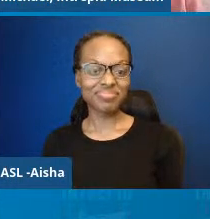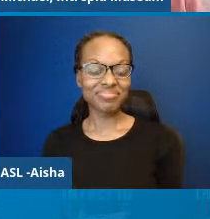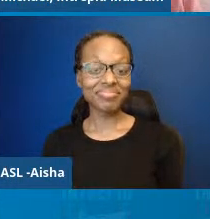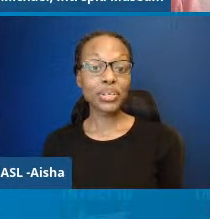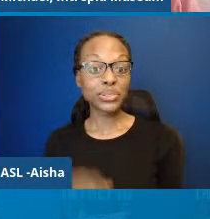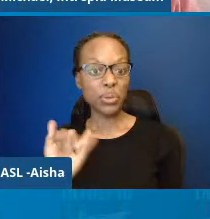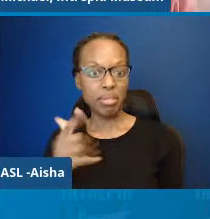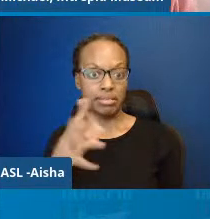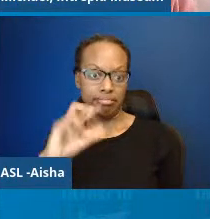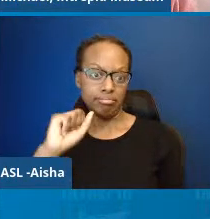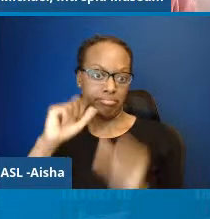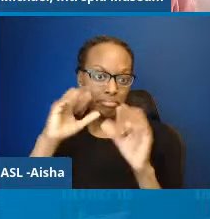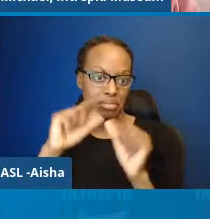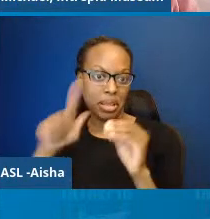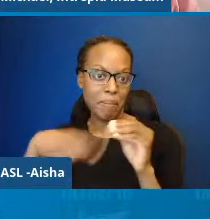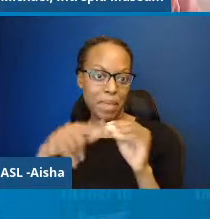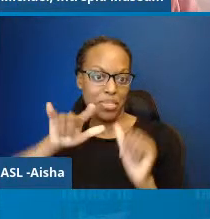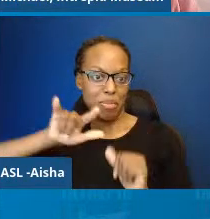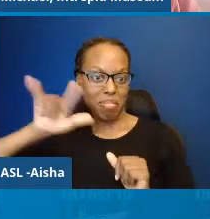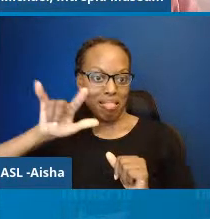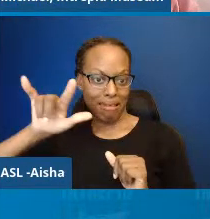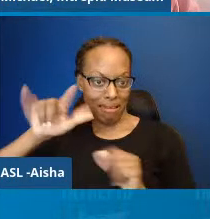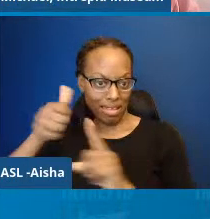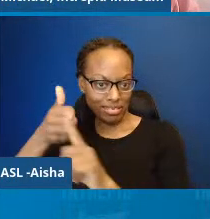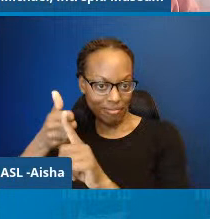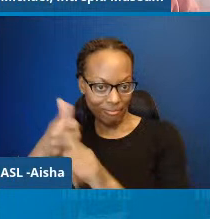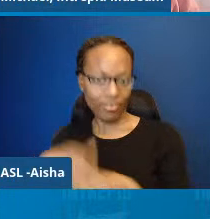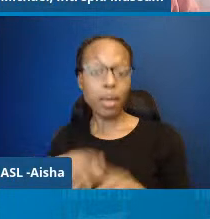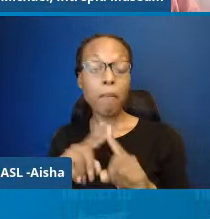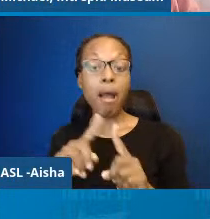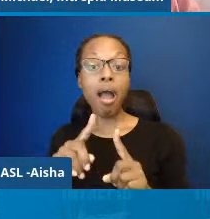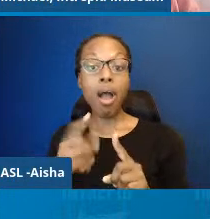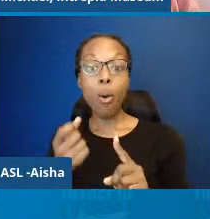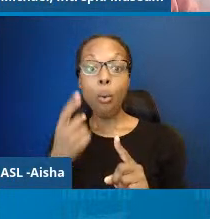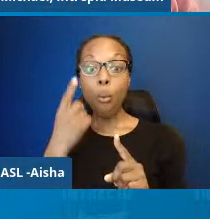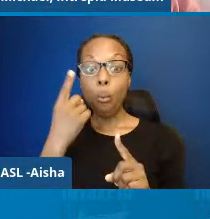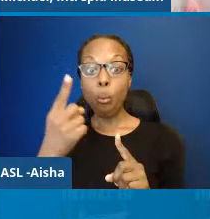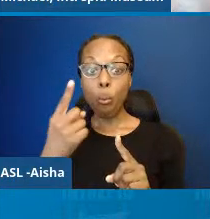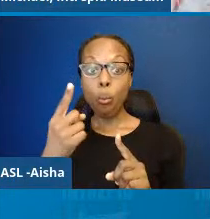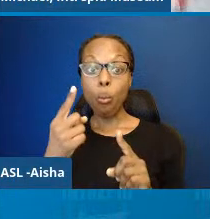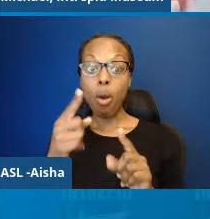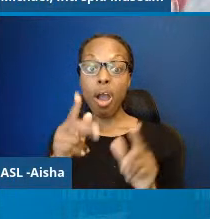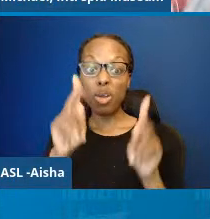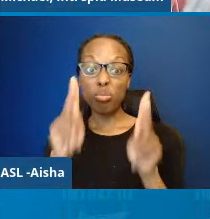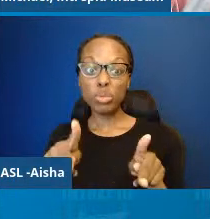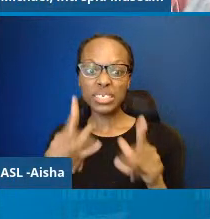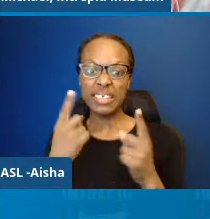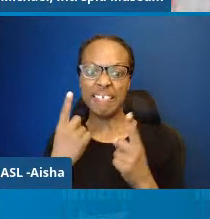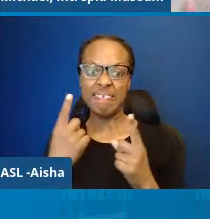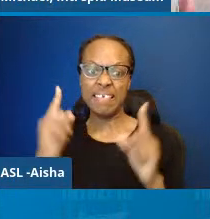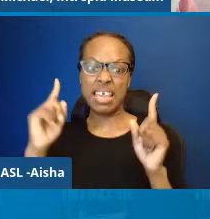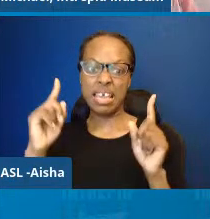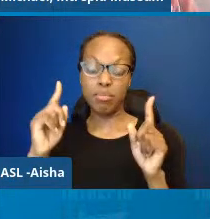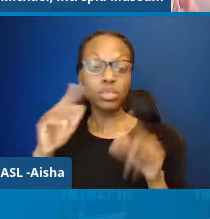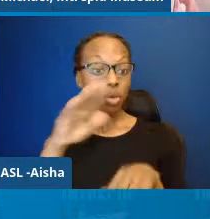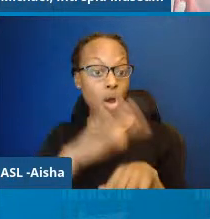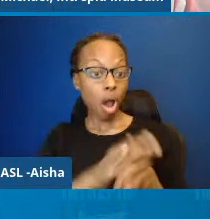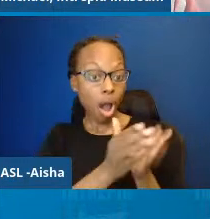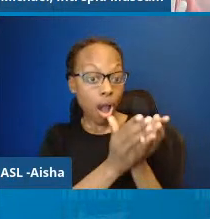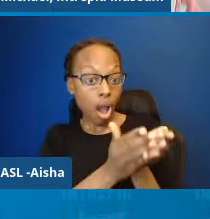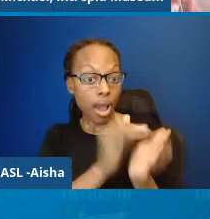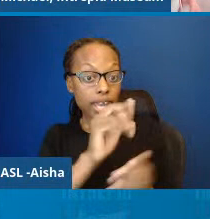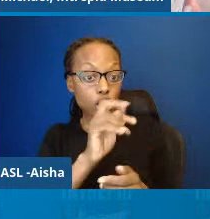the aircraft itself. But there was one particular person, really well known, didn't serve on Intrepid, but was the